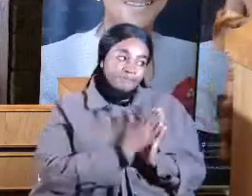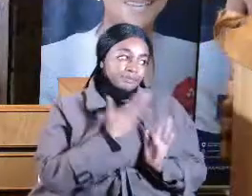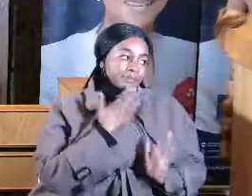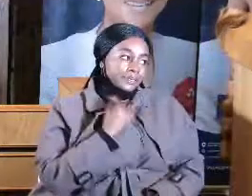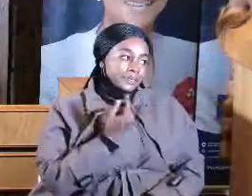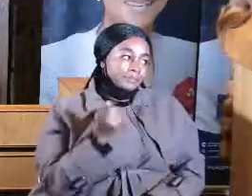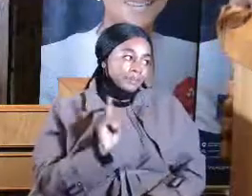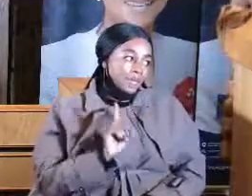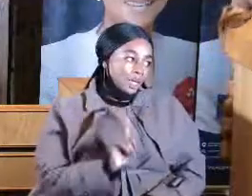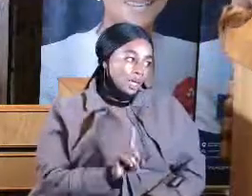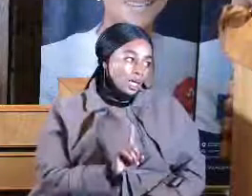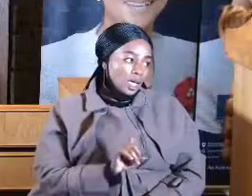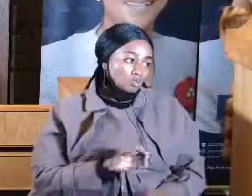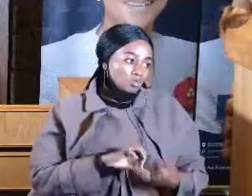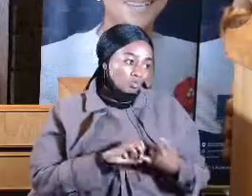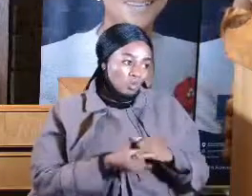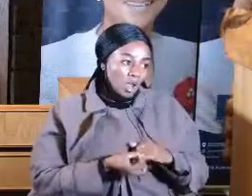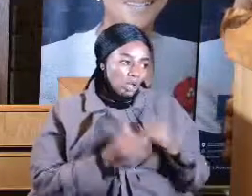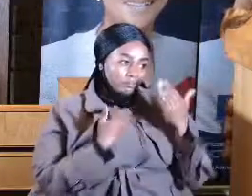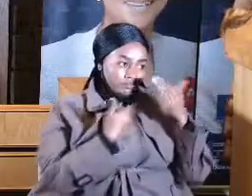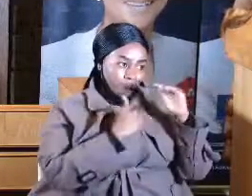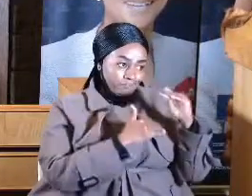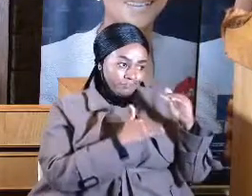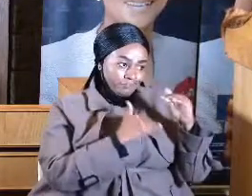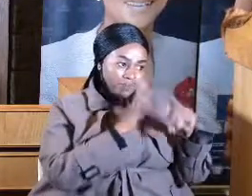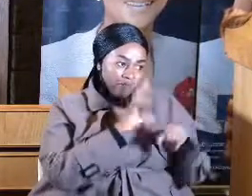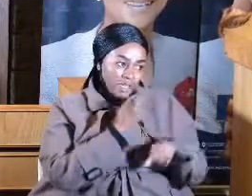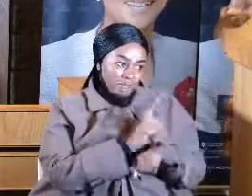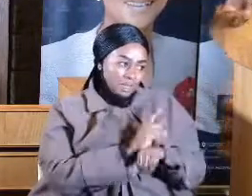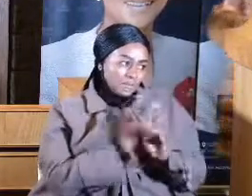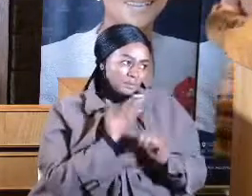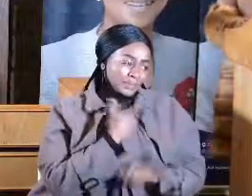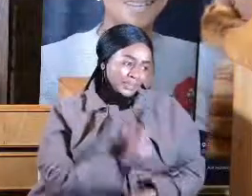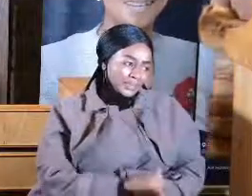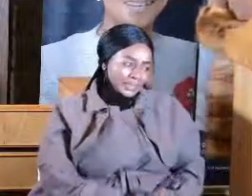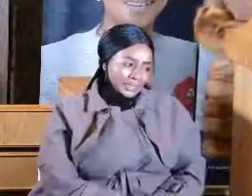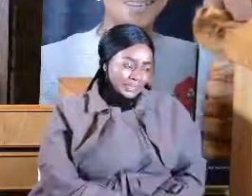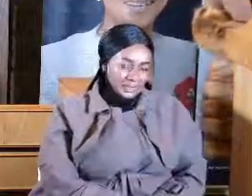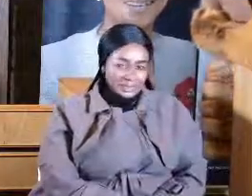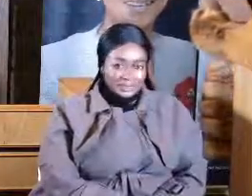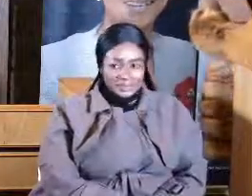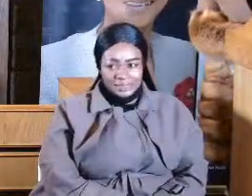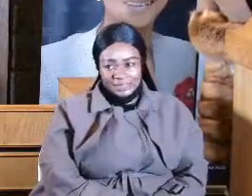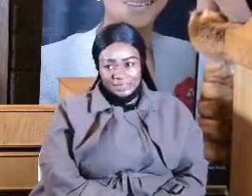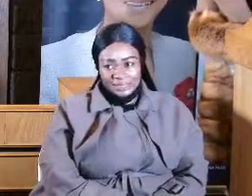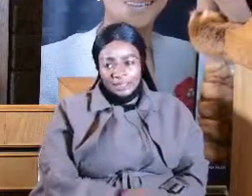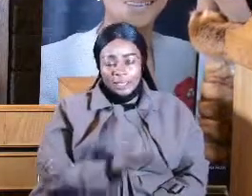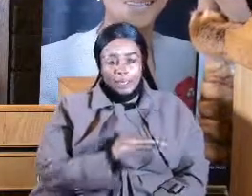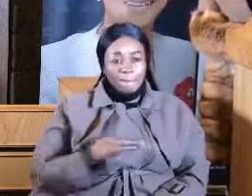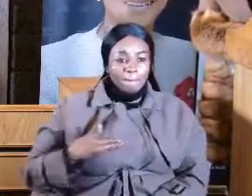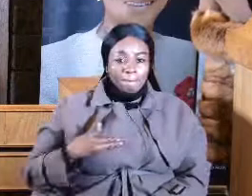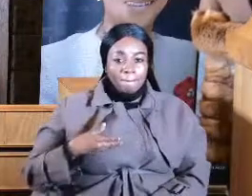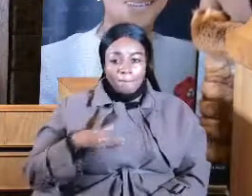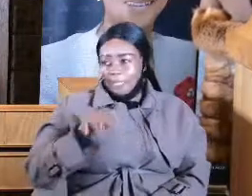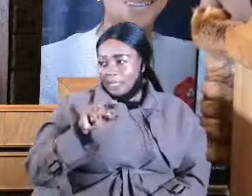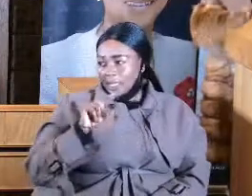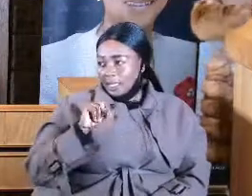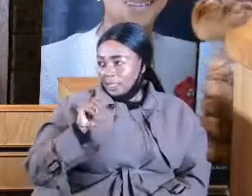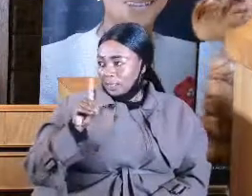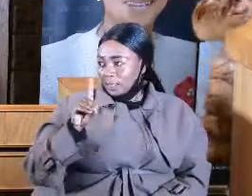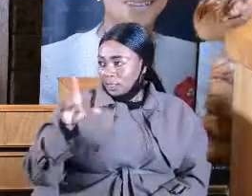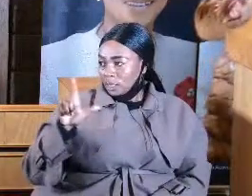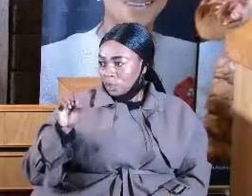speaker to try and stick to time. And Ma'am Dluli, as you're coming, we